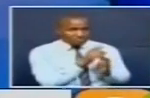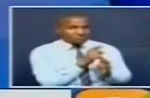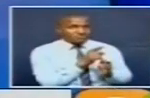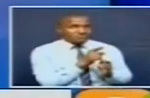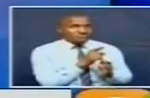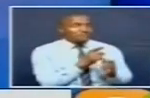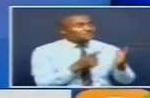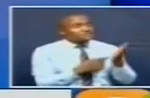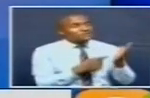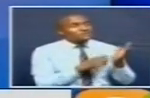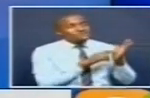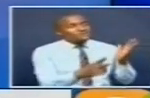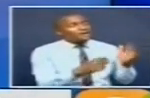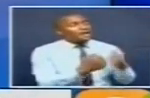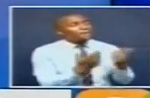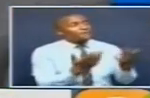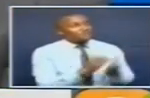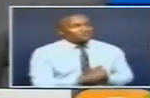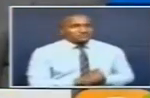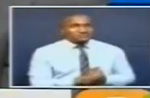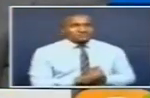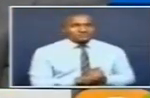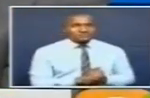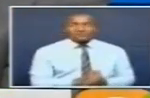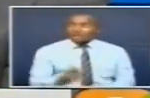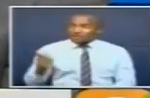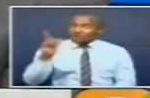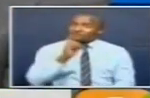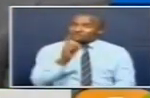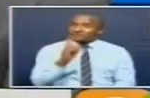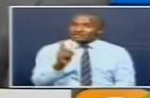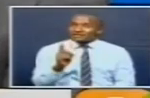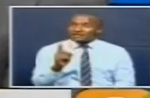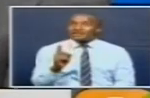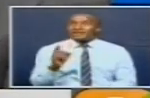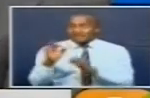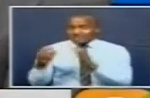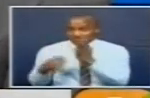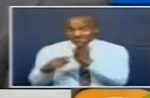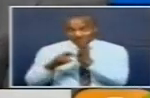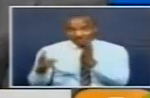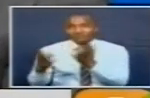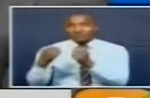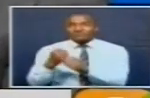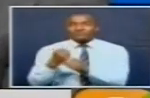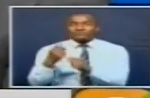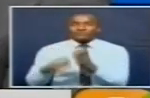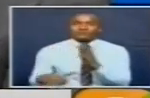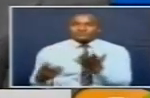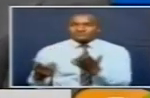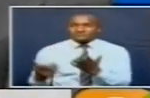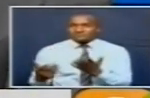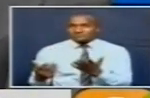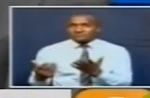technology fails? Now, the law also sets out the procedure in terms of what to do when technology fails.